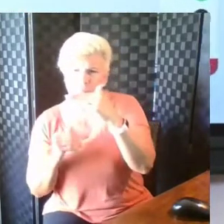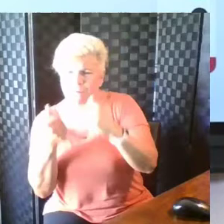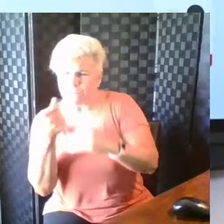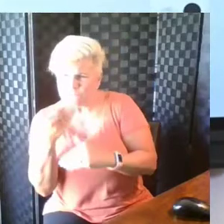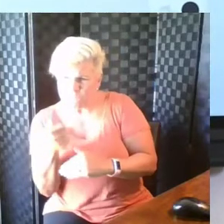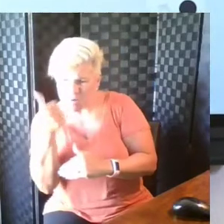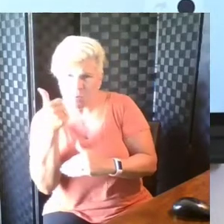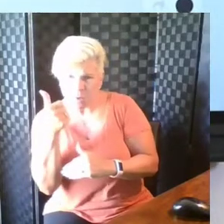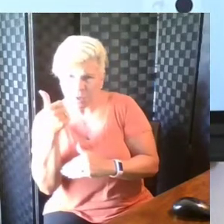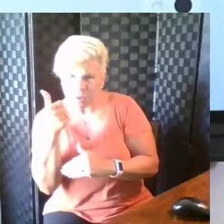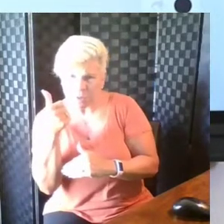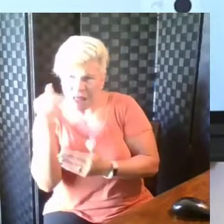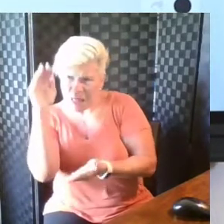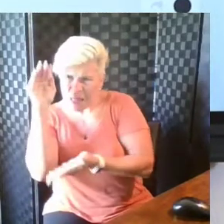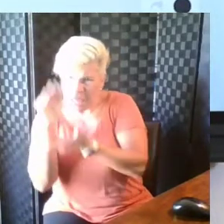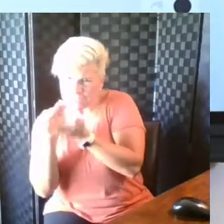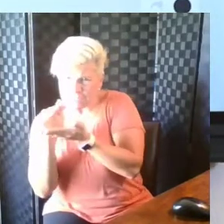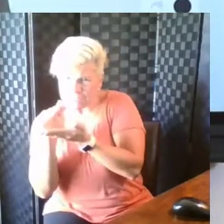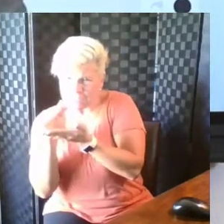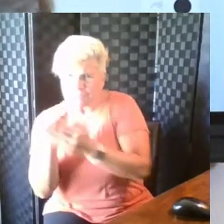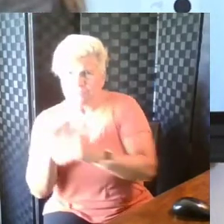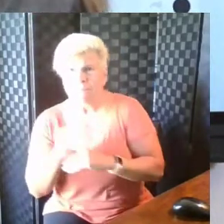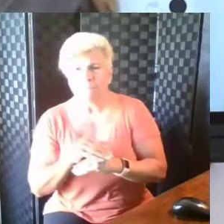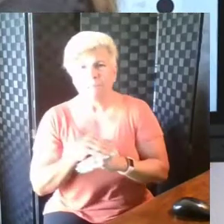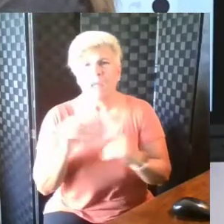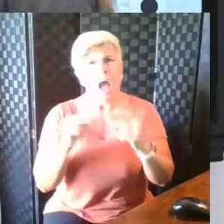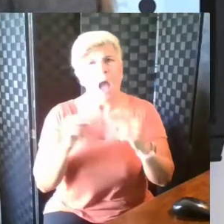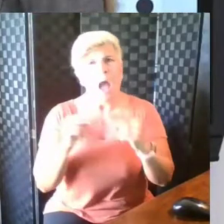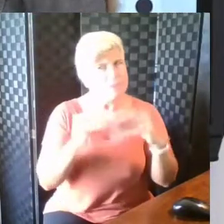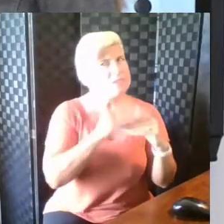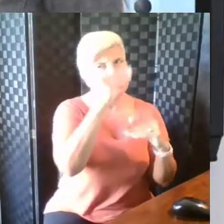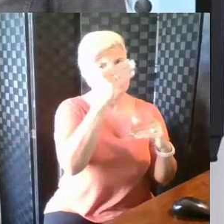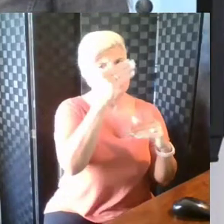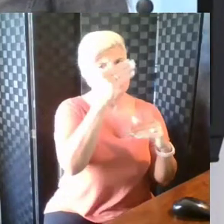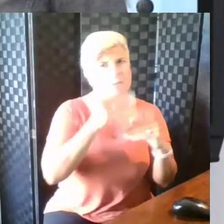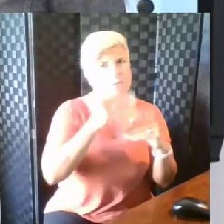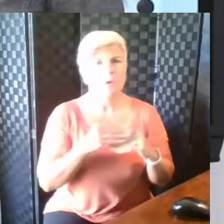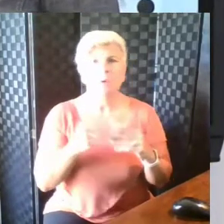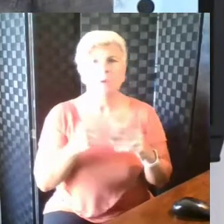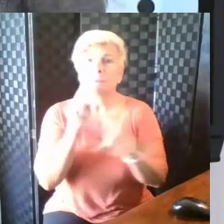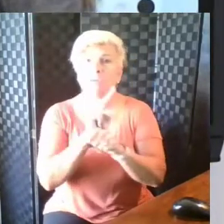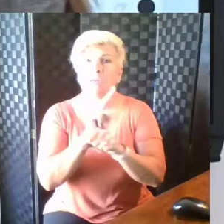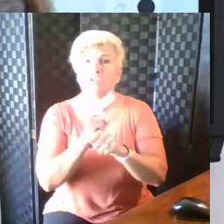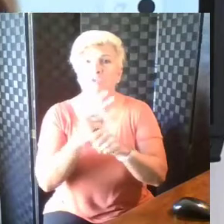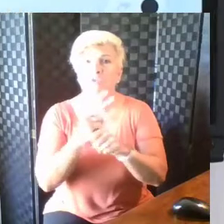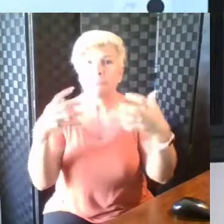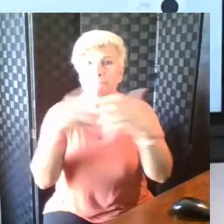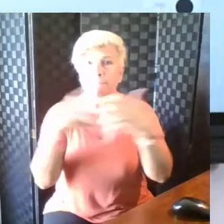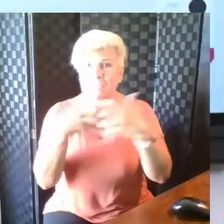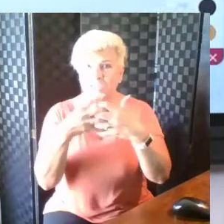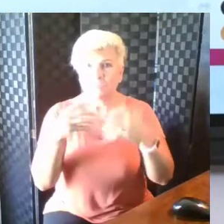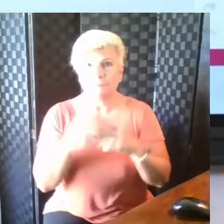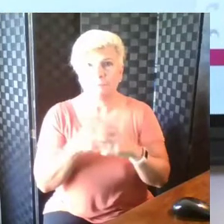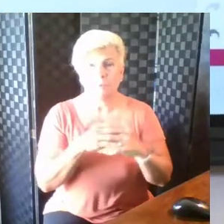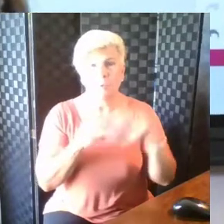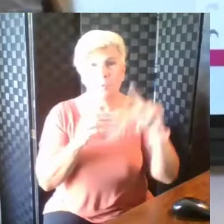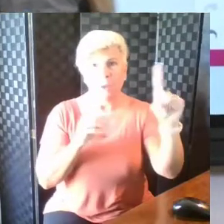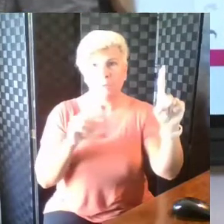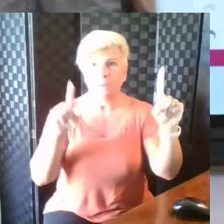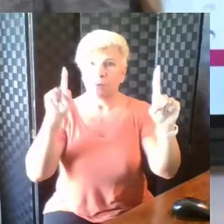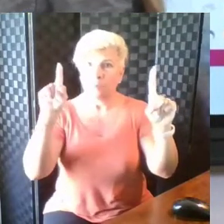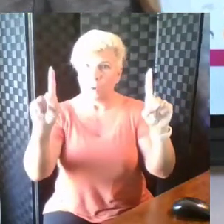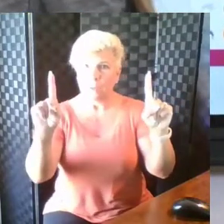least amount or less. So just the opposite of greater. So let's use our matching strategy and see if that makes it a little clearer.